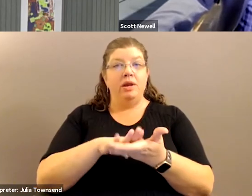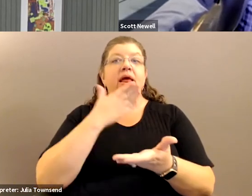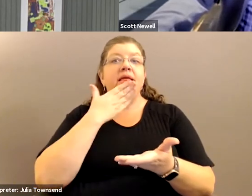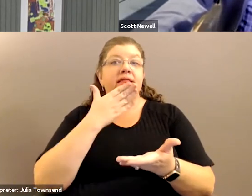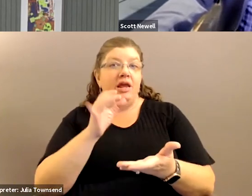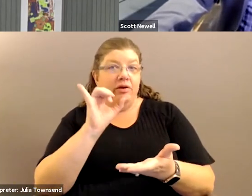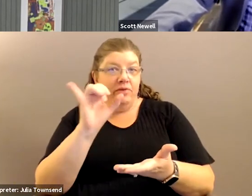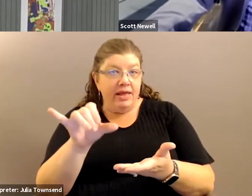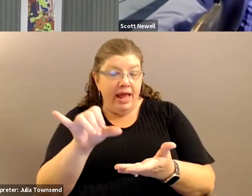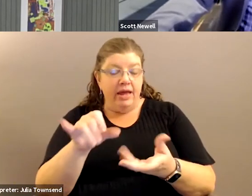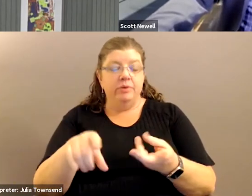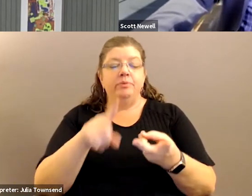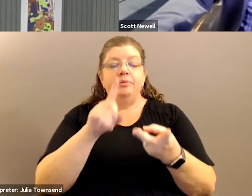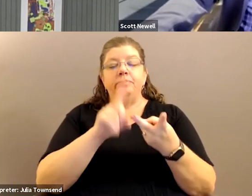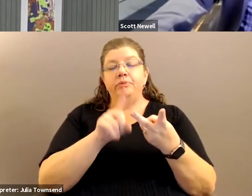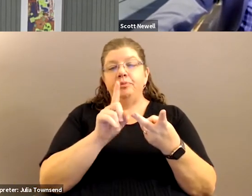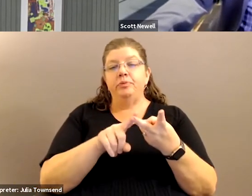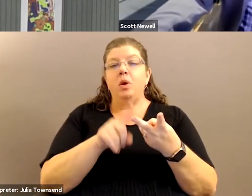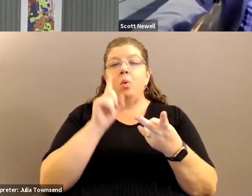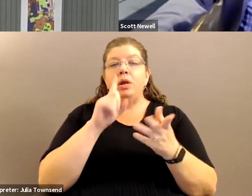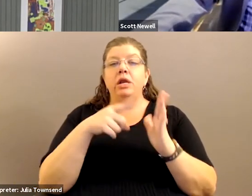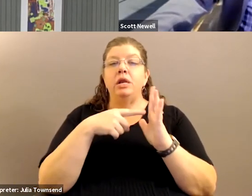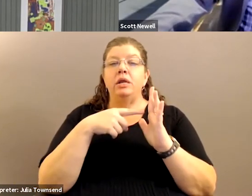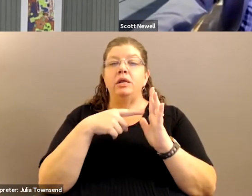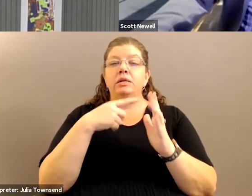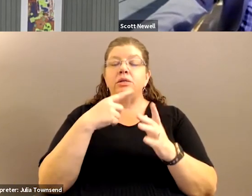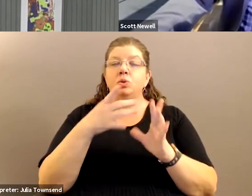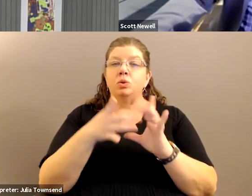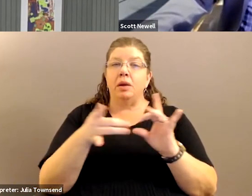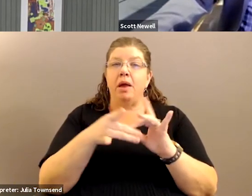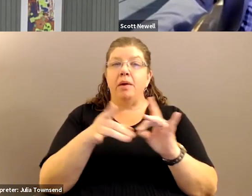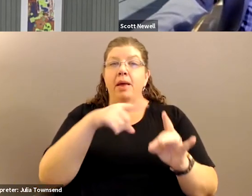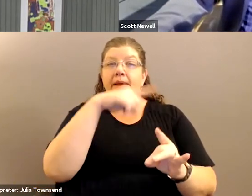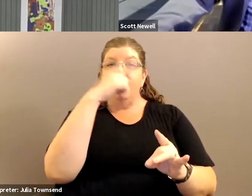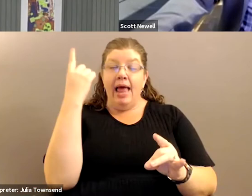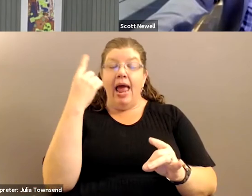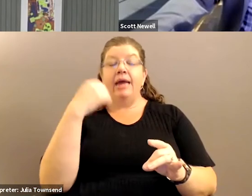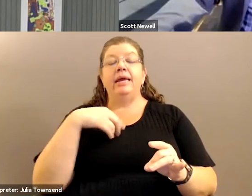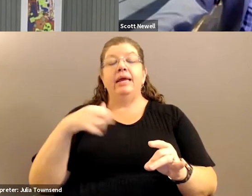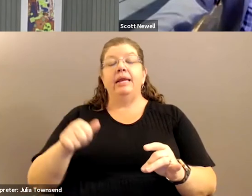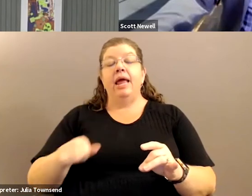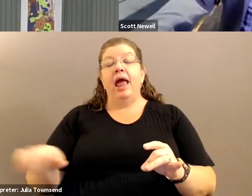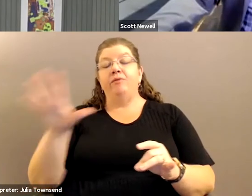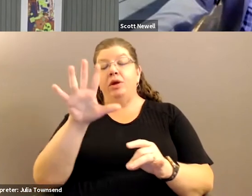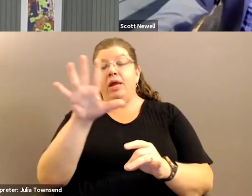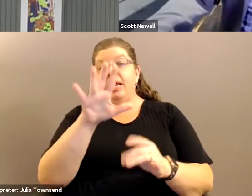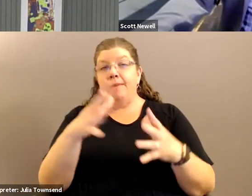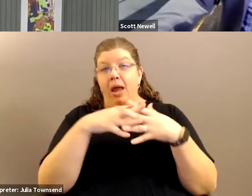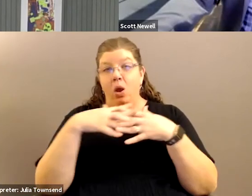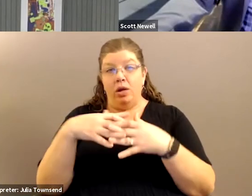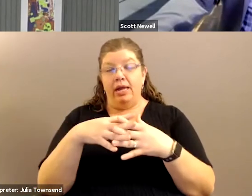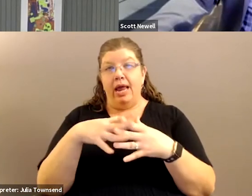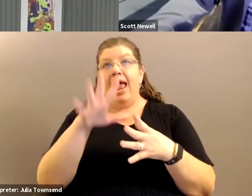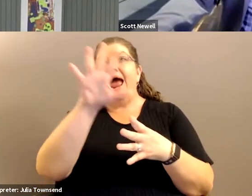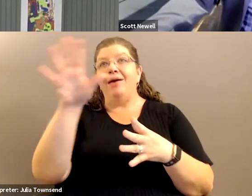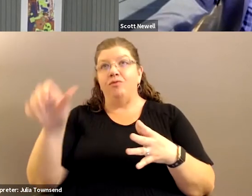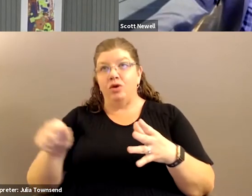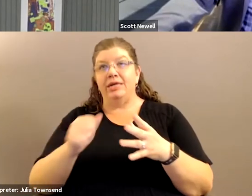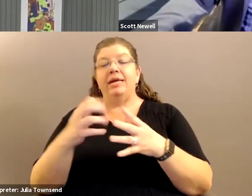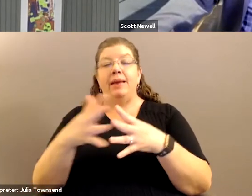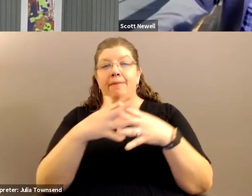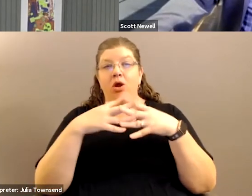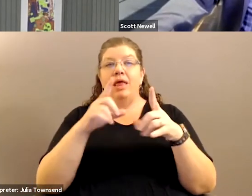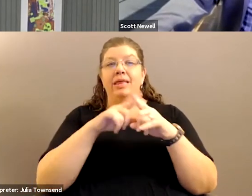that i would also like to point out in terms of the black and african american percentages in the different